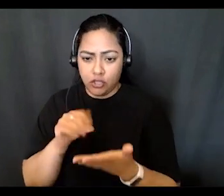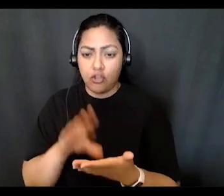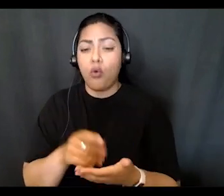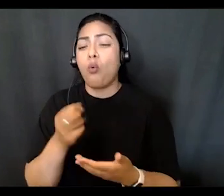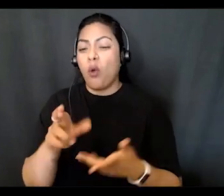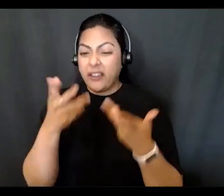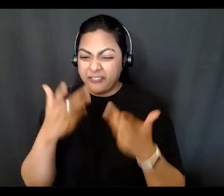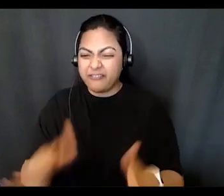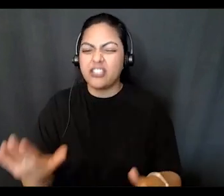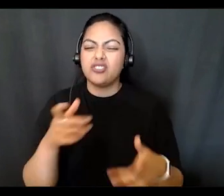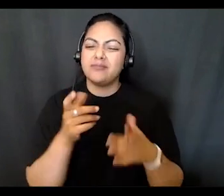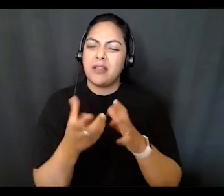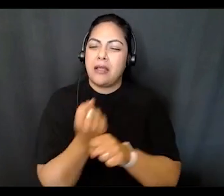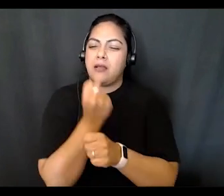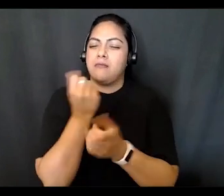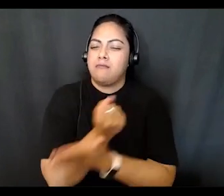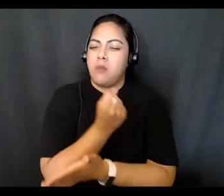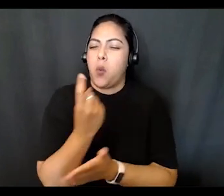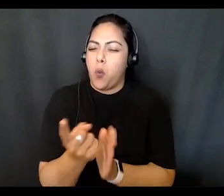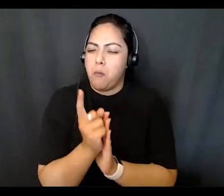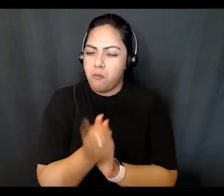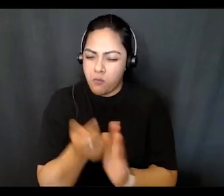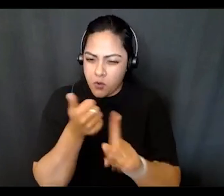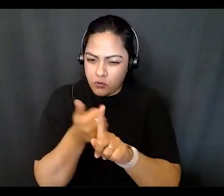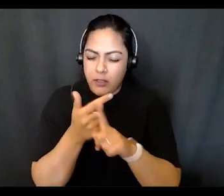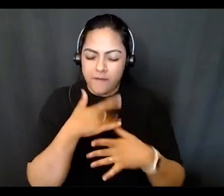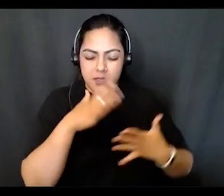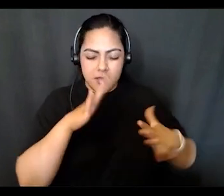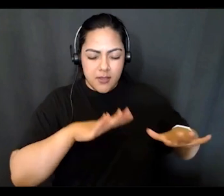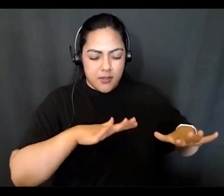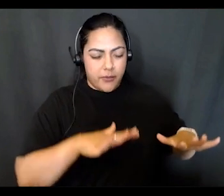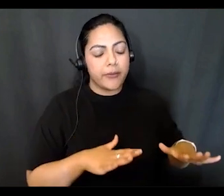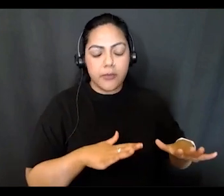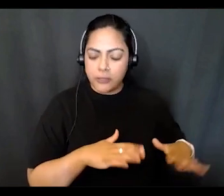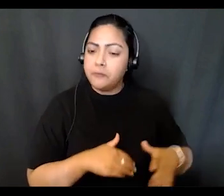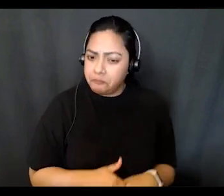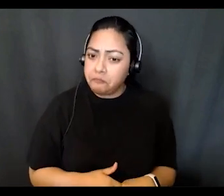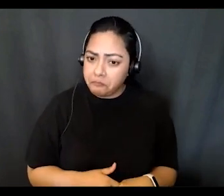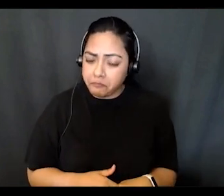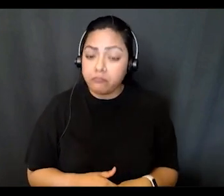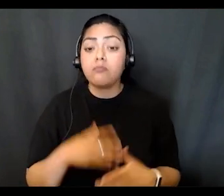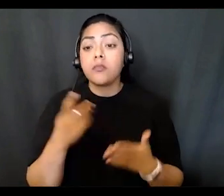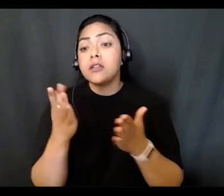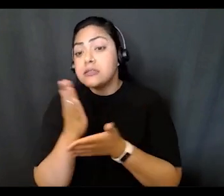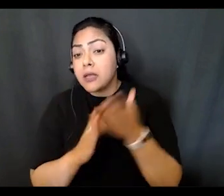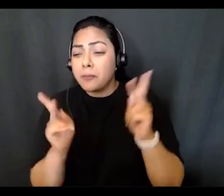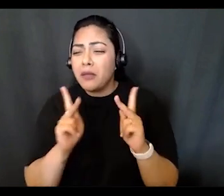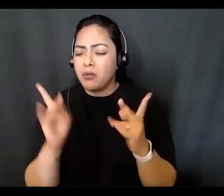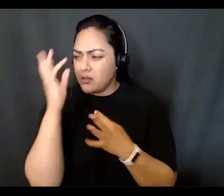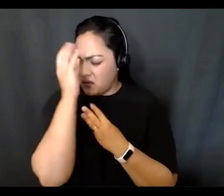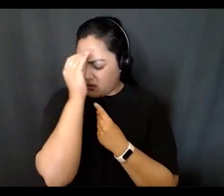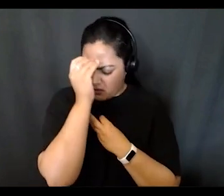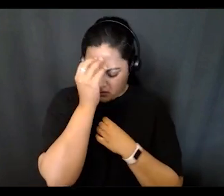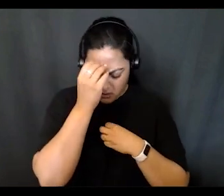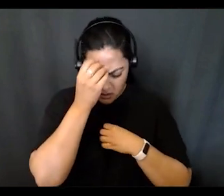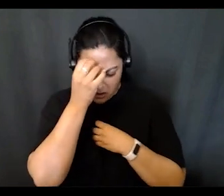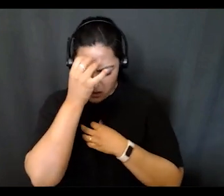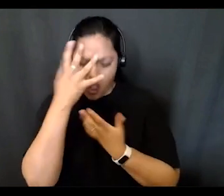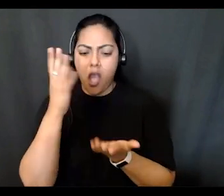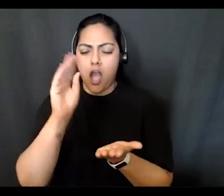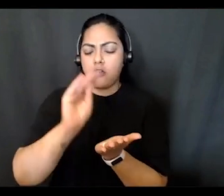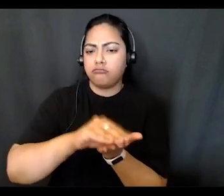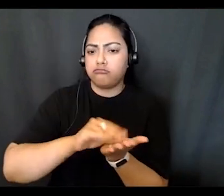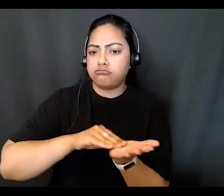is recording, we will be able to get that to you after. Additionally, some might find it helpful to write down or journal their thoughts and